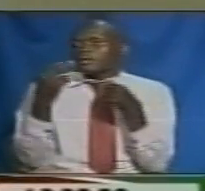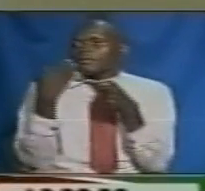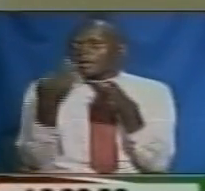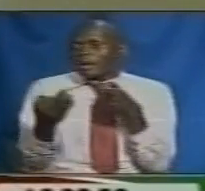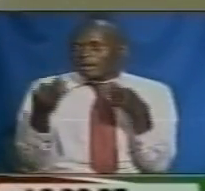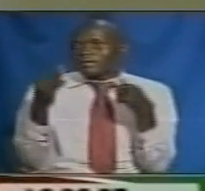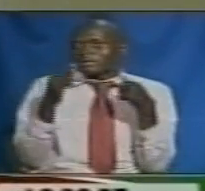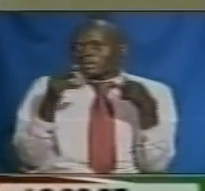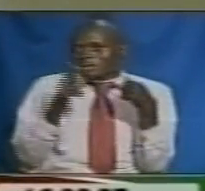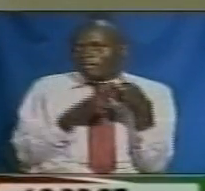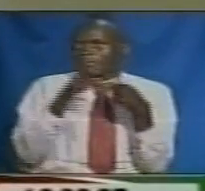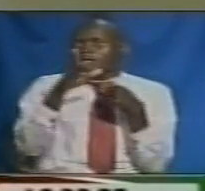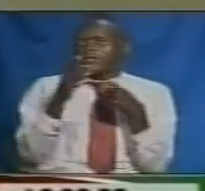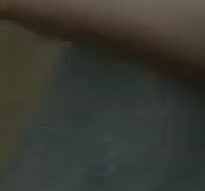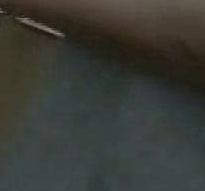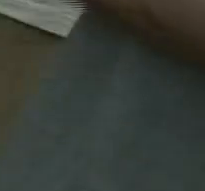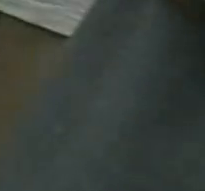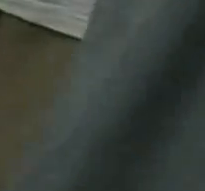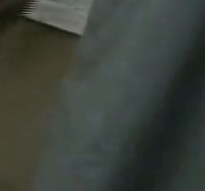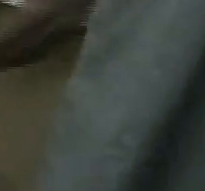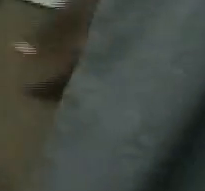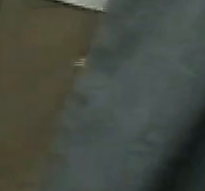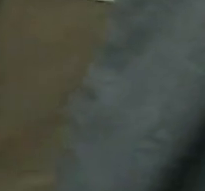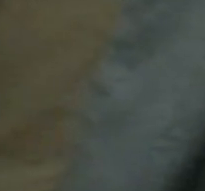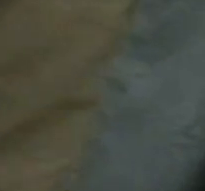274,375 pupils had received the Unimix.